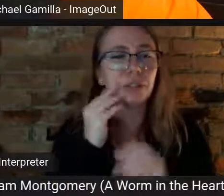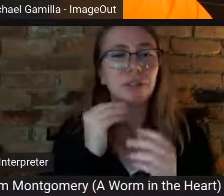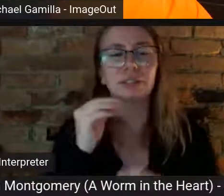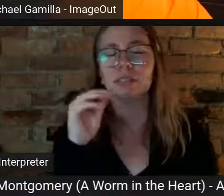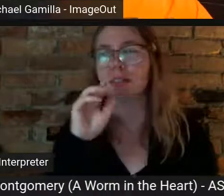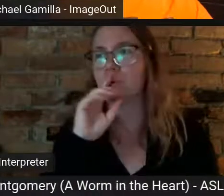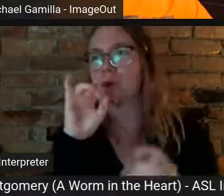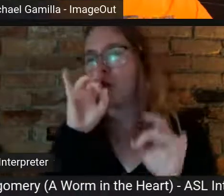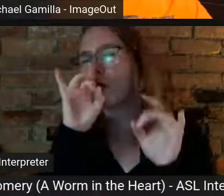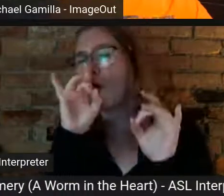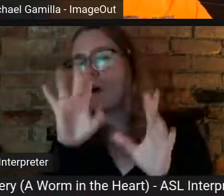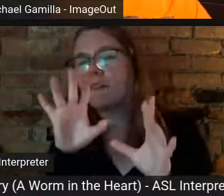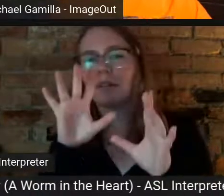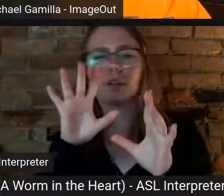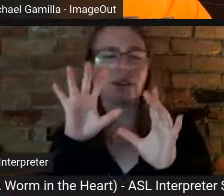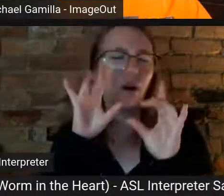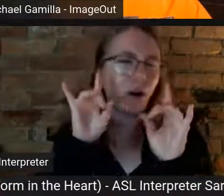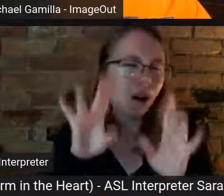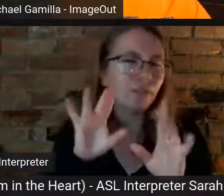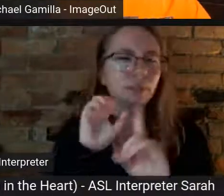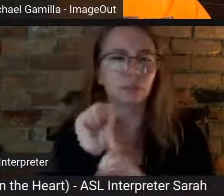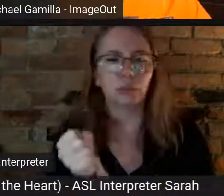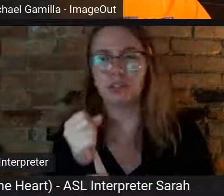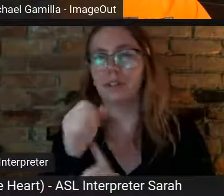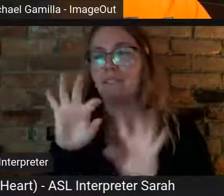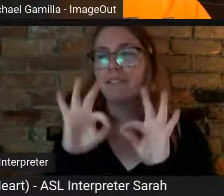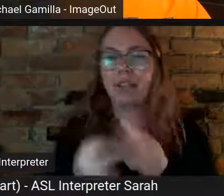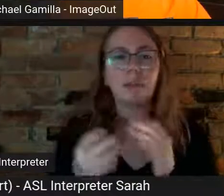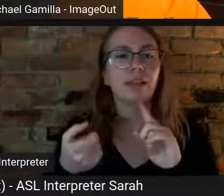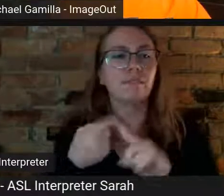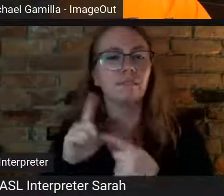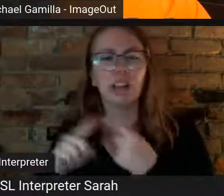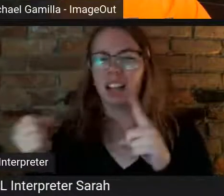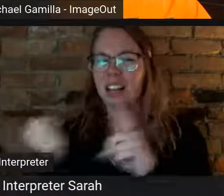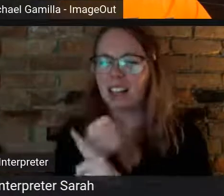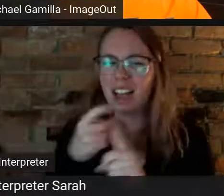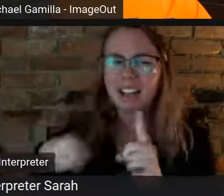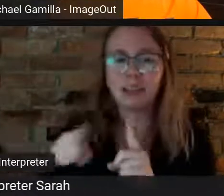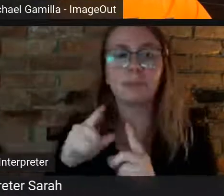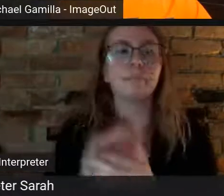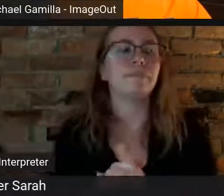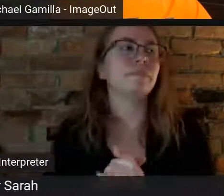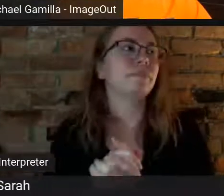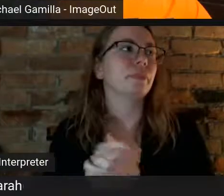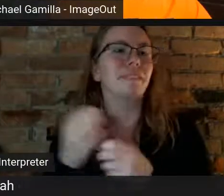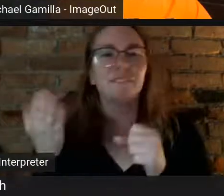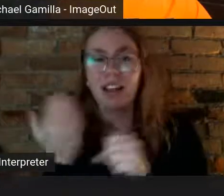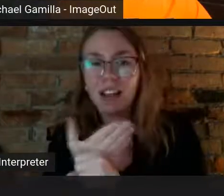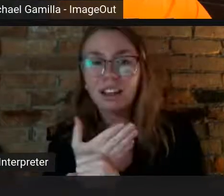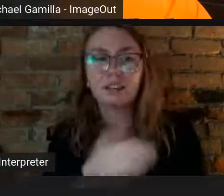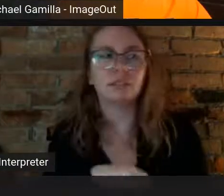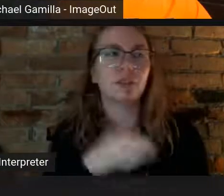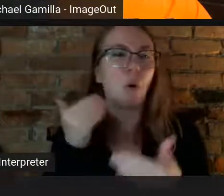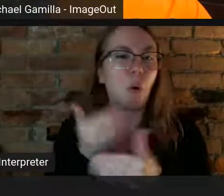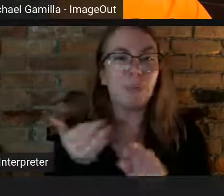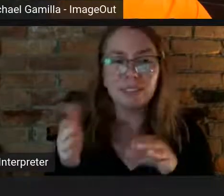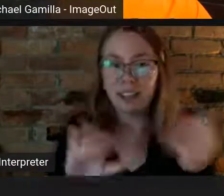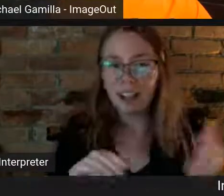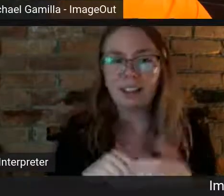situations, attacks from their families, from their friends, being fired, near-death experiences,